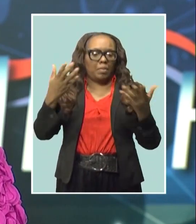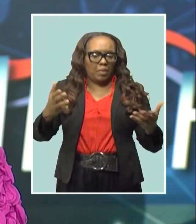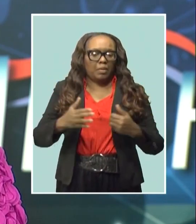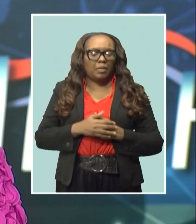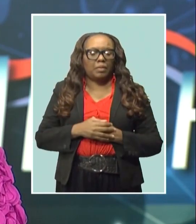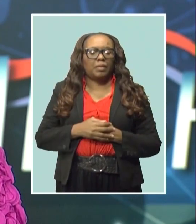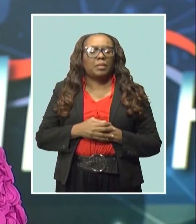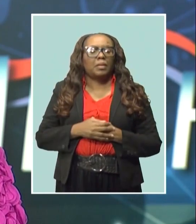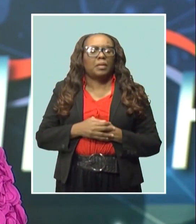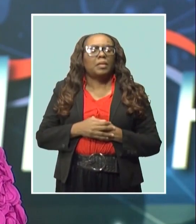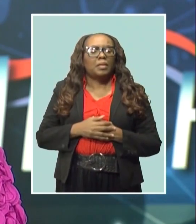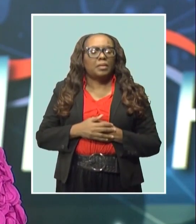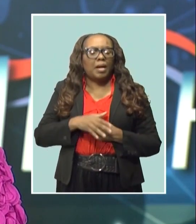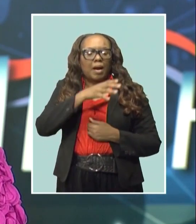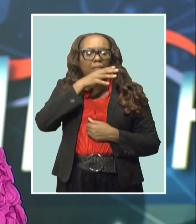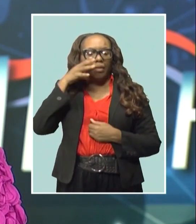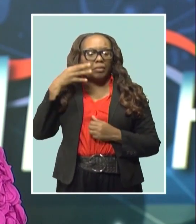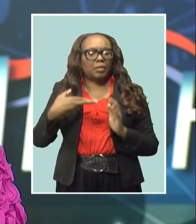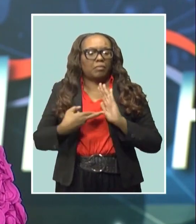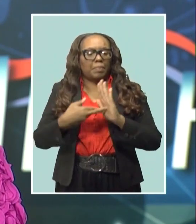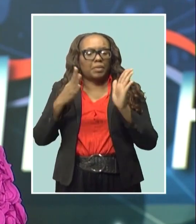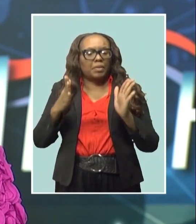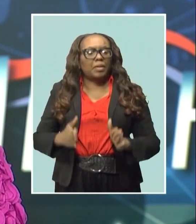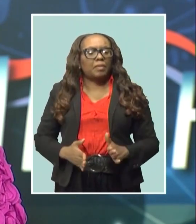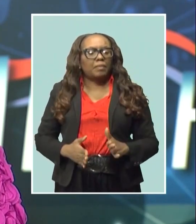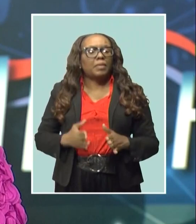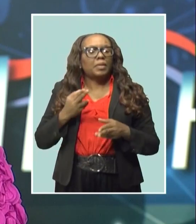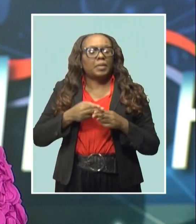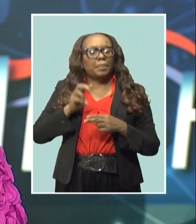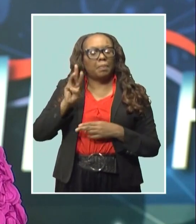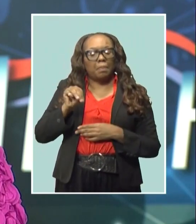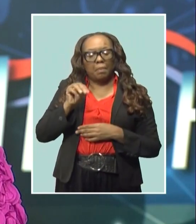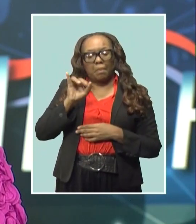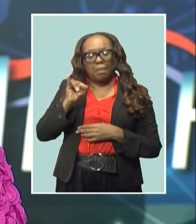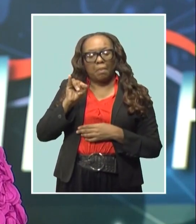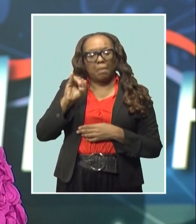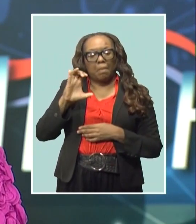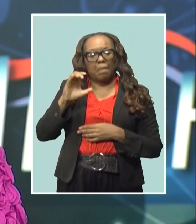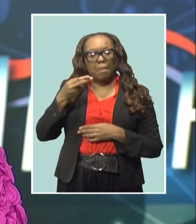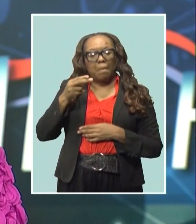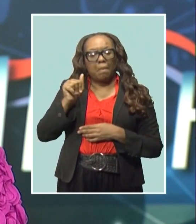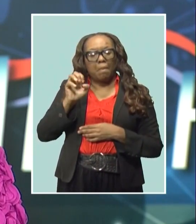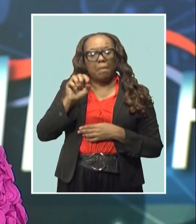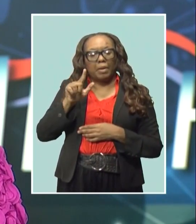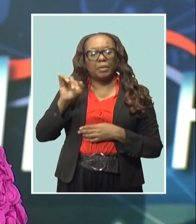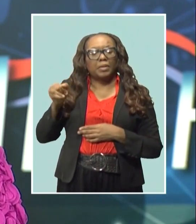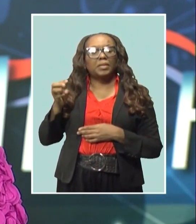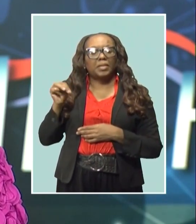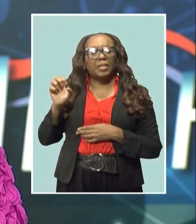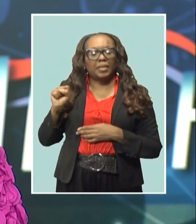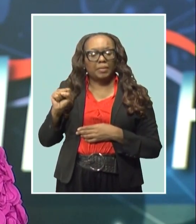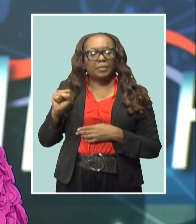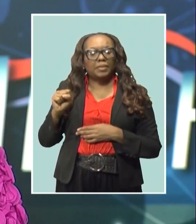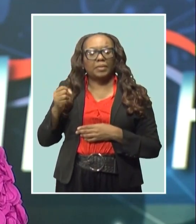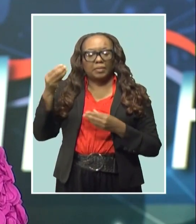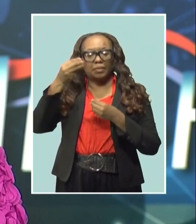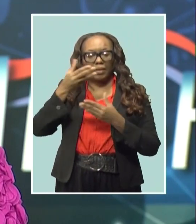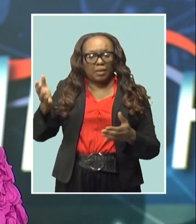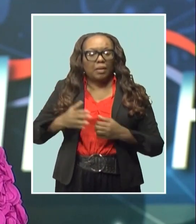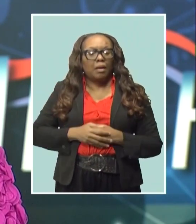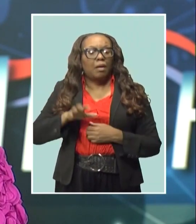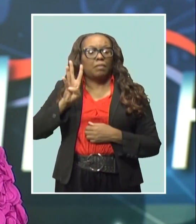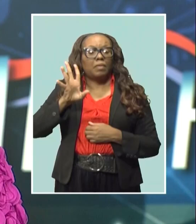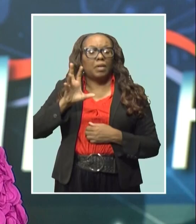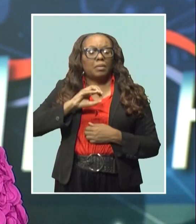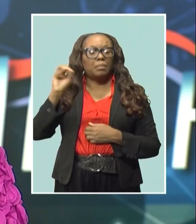Chief Agricultural Officer Michael James. The livestock development rebate, the establishment of pastures, and the 45% rebate